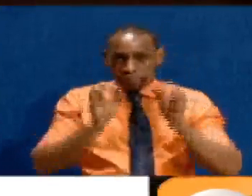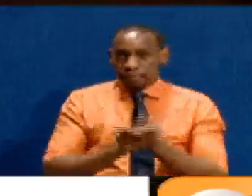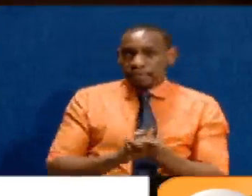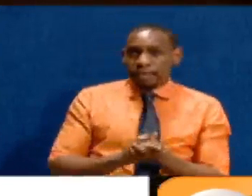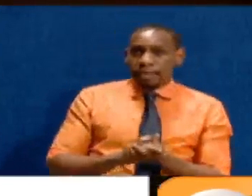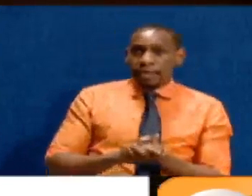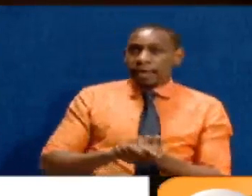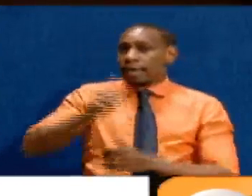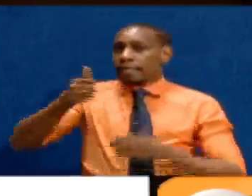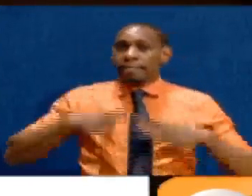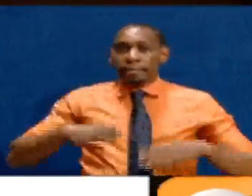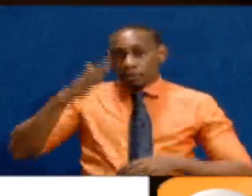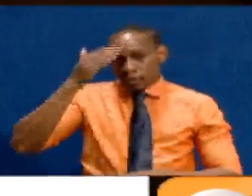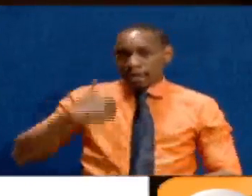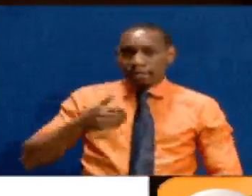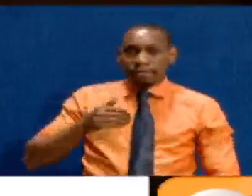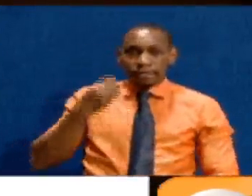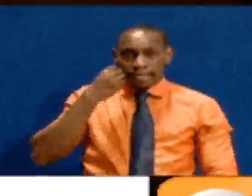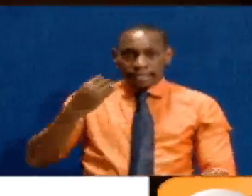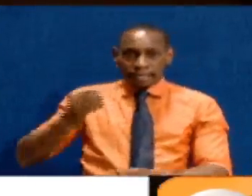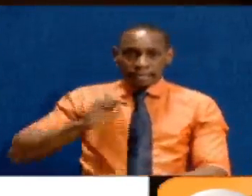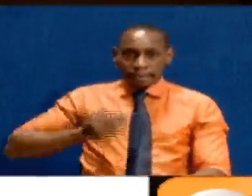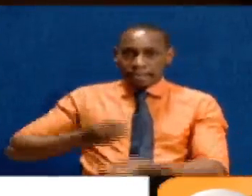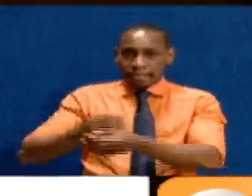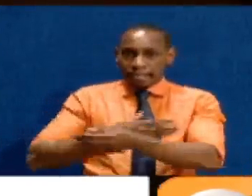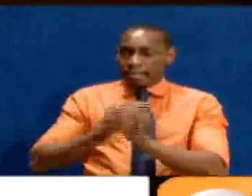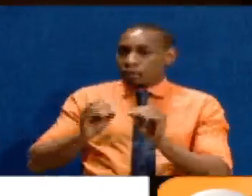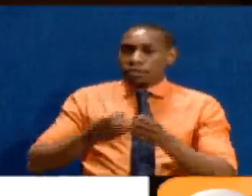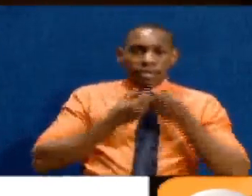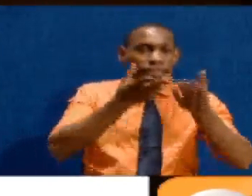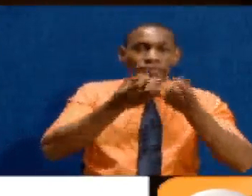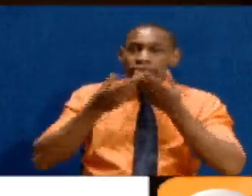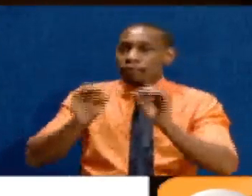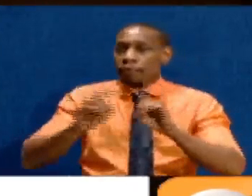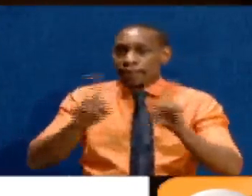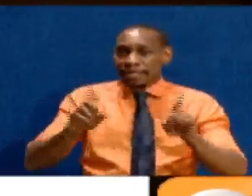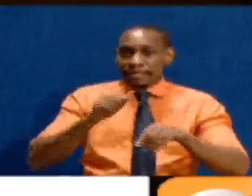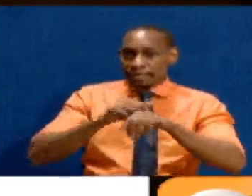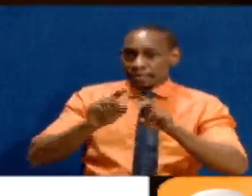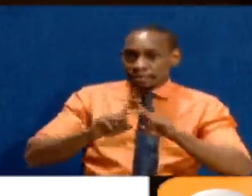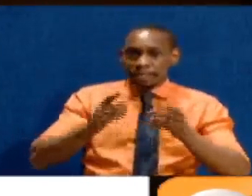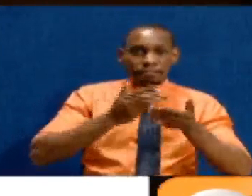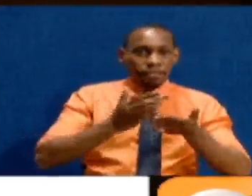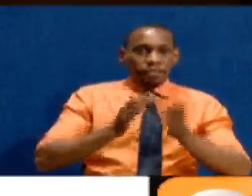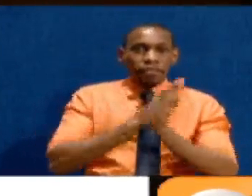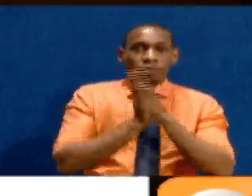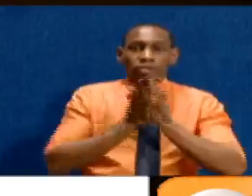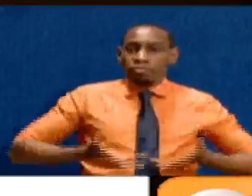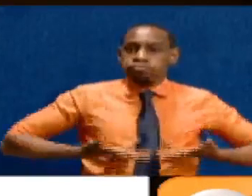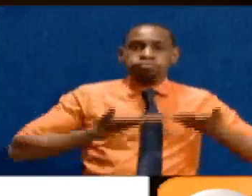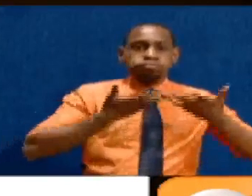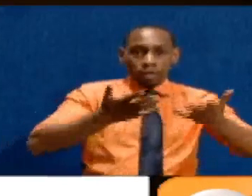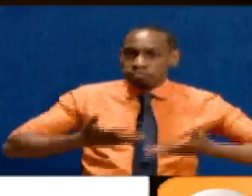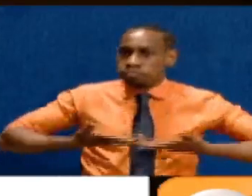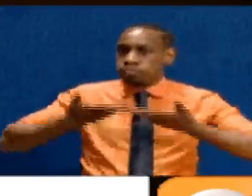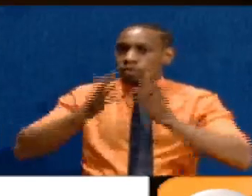had breast cancer before, so I was not telling anybody. But I came and started, you know, sharing my story. And the